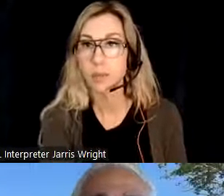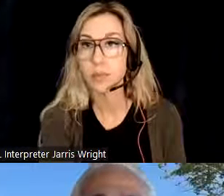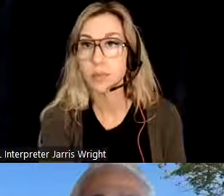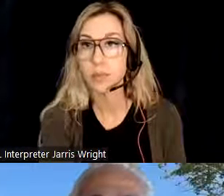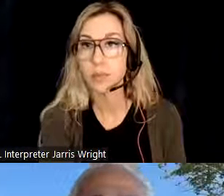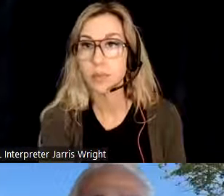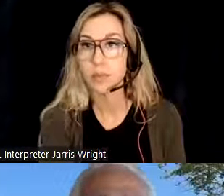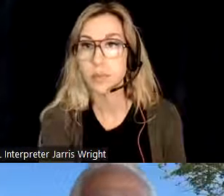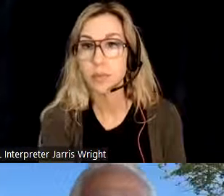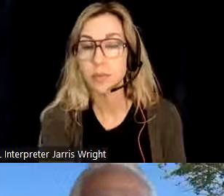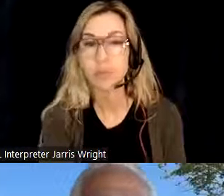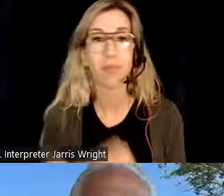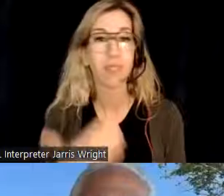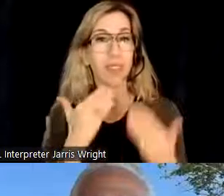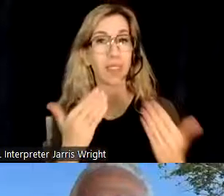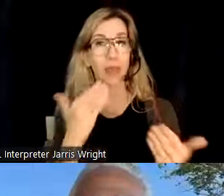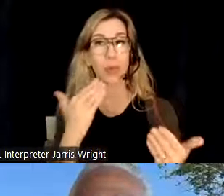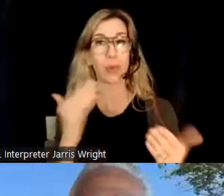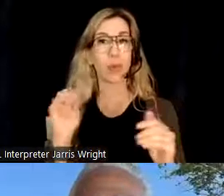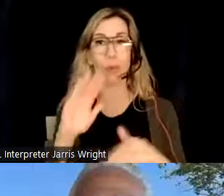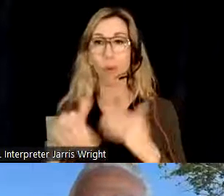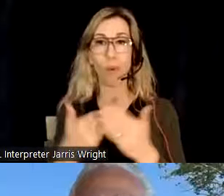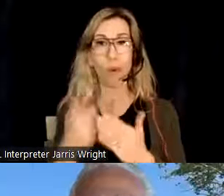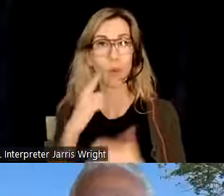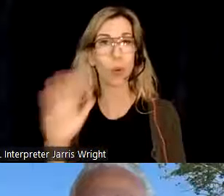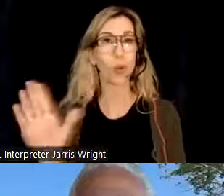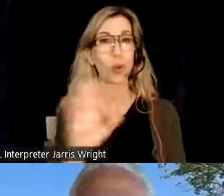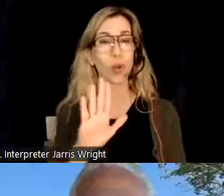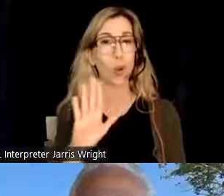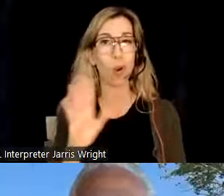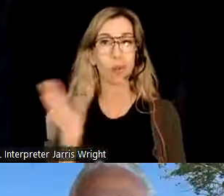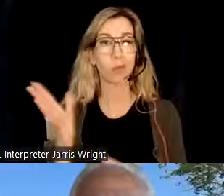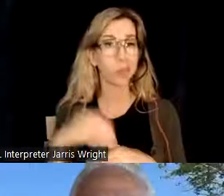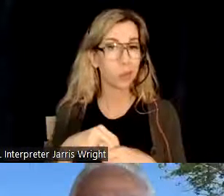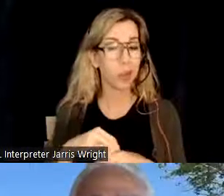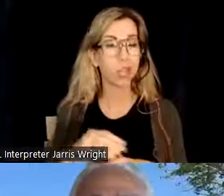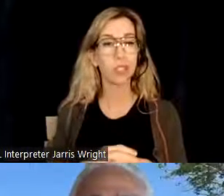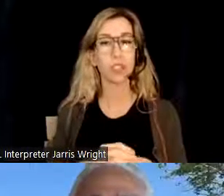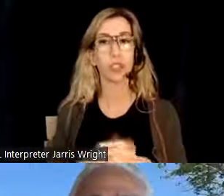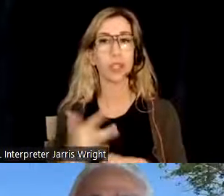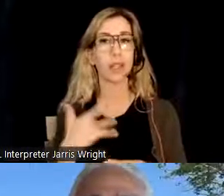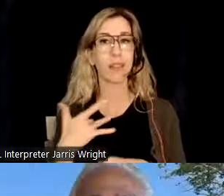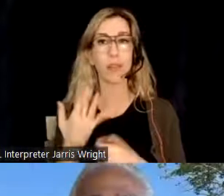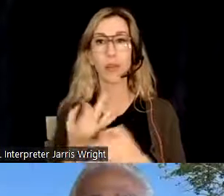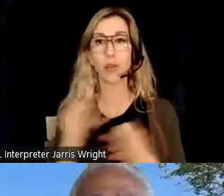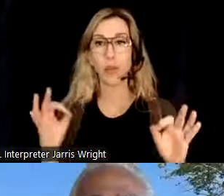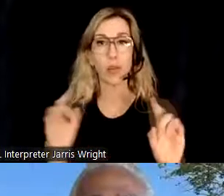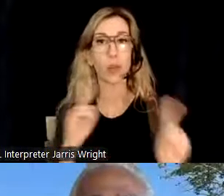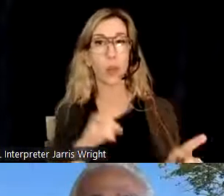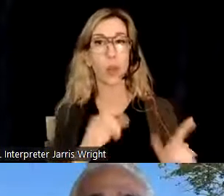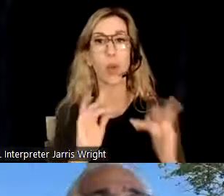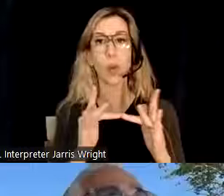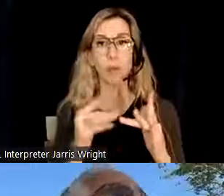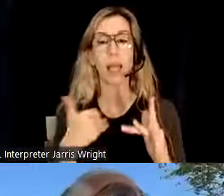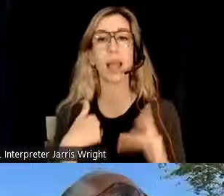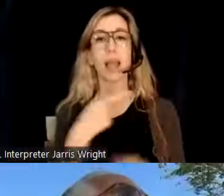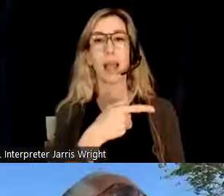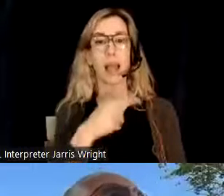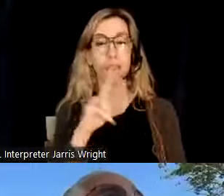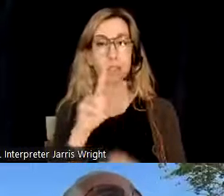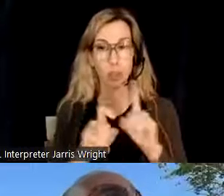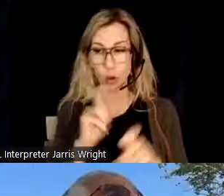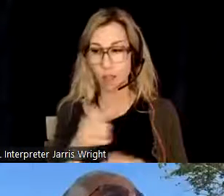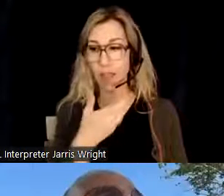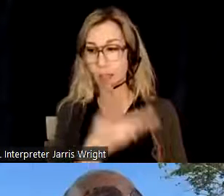your participation. Please feel free to go to our website. There is a survey there as well where